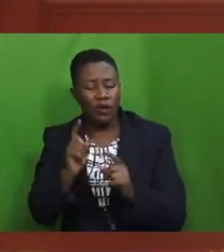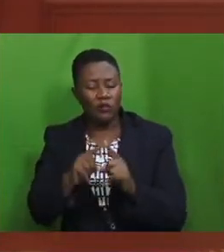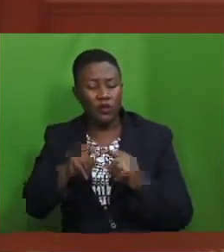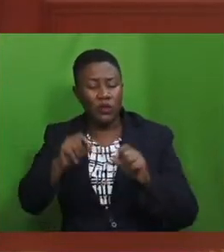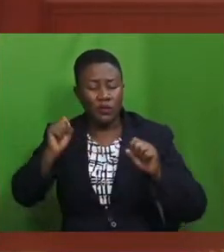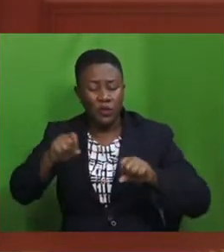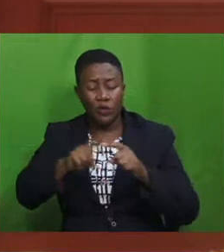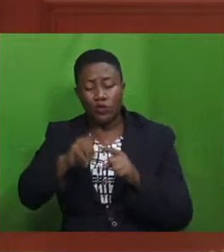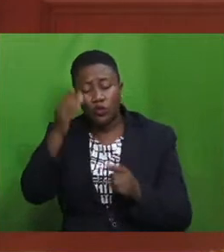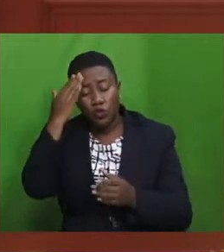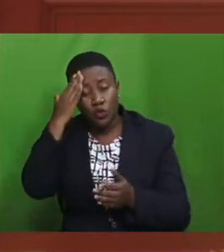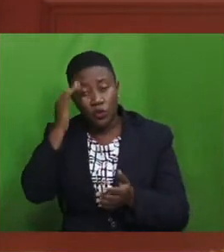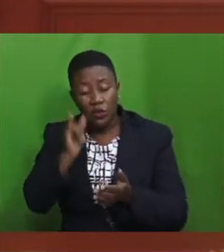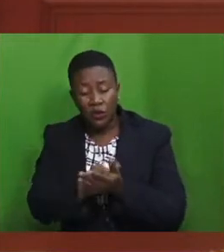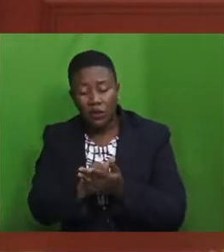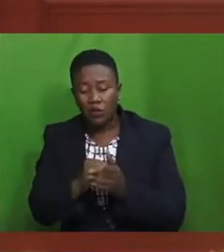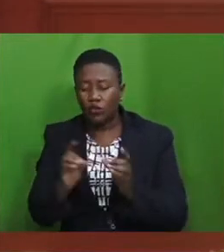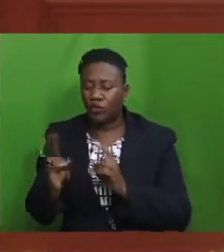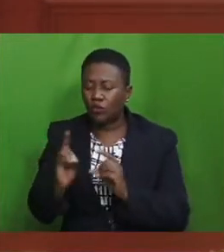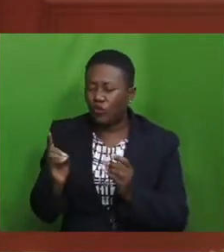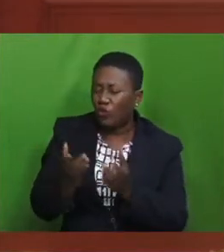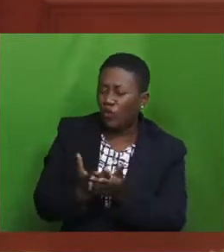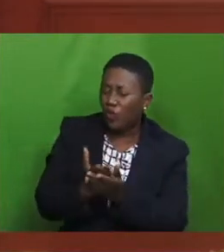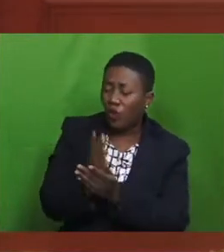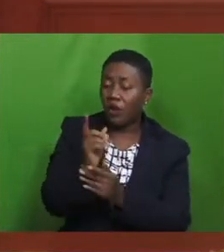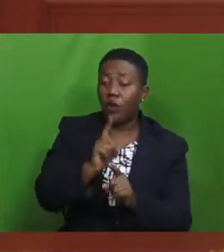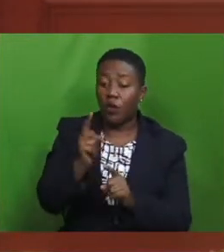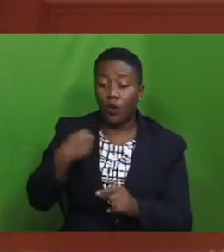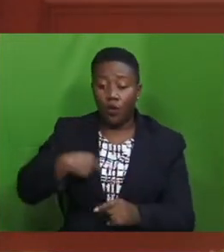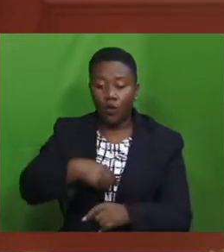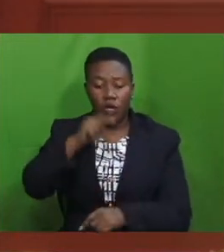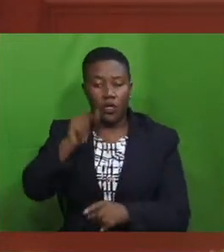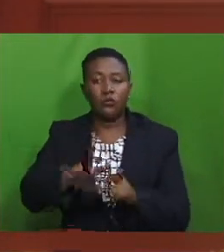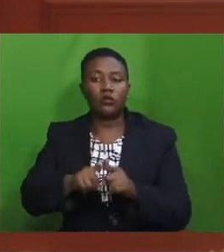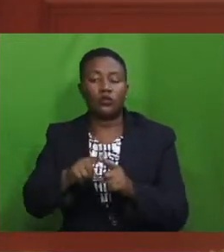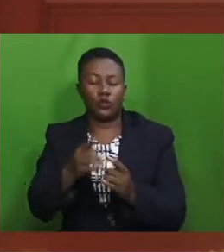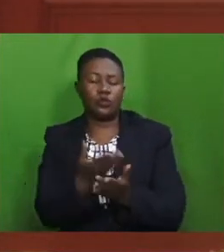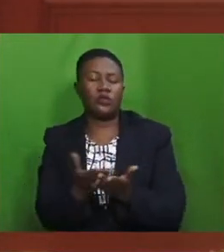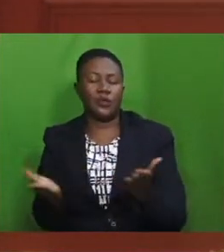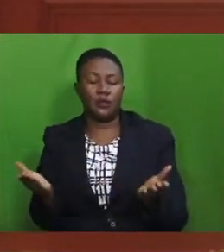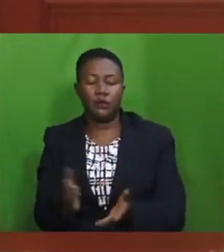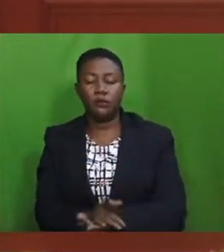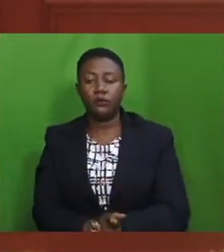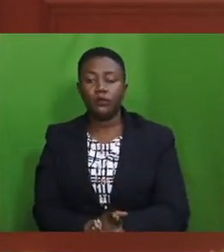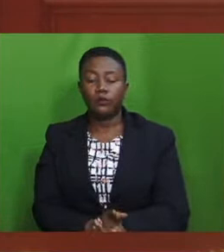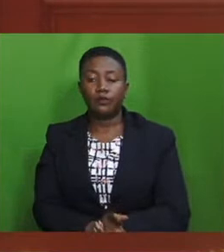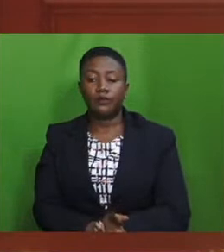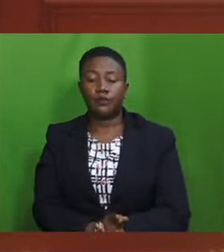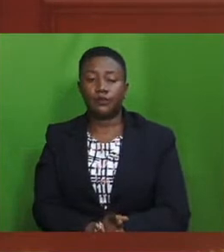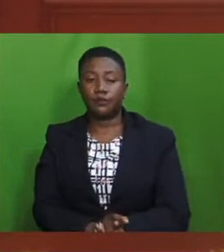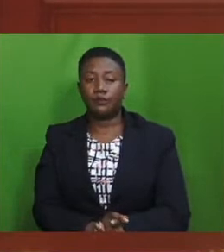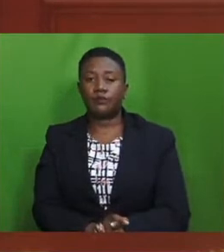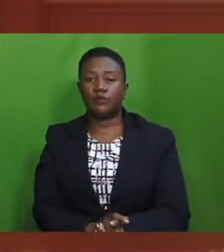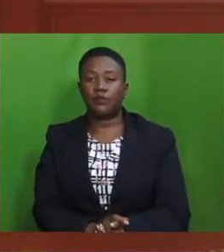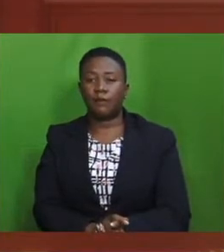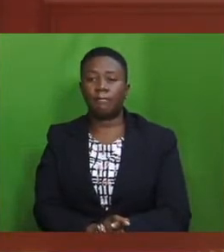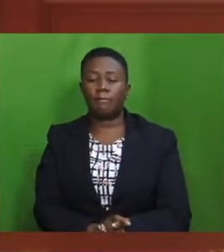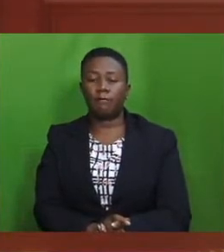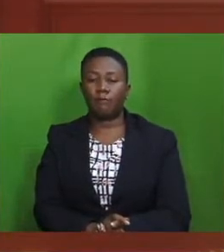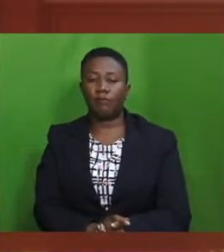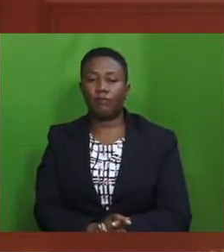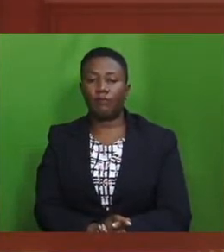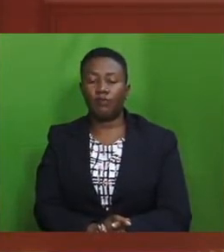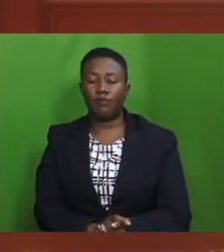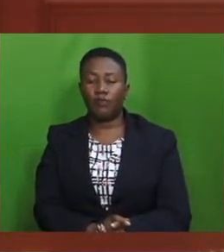acknowledge that and do justice where you need to be able to do that. Mr. Speaker,